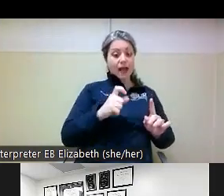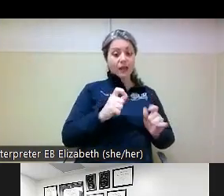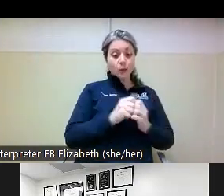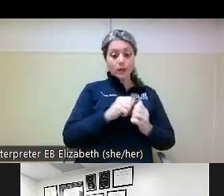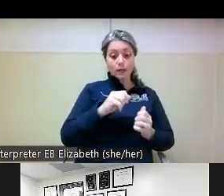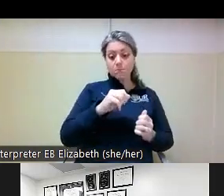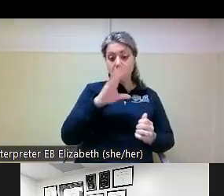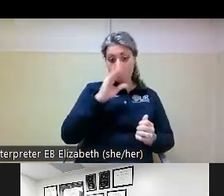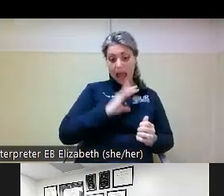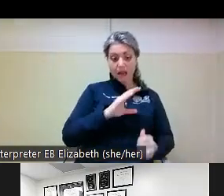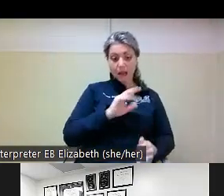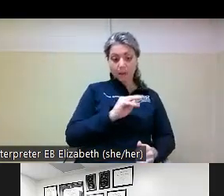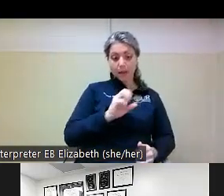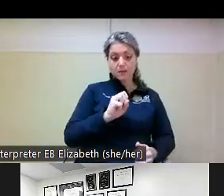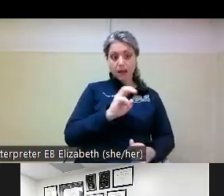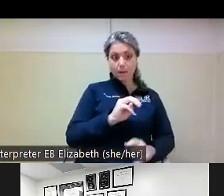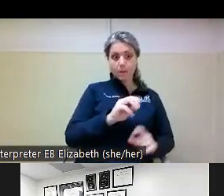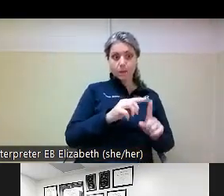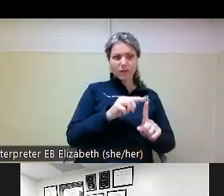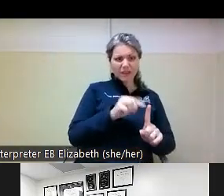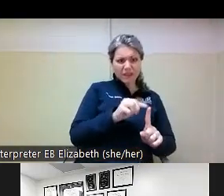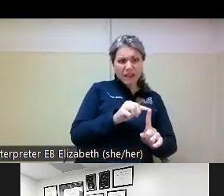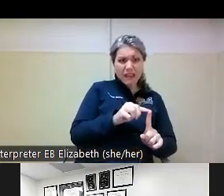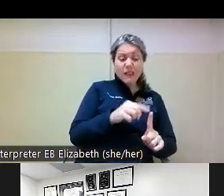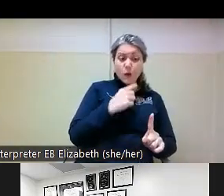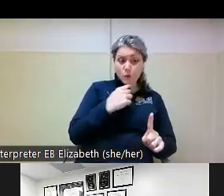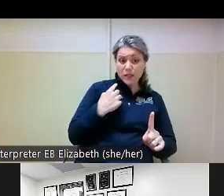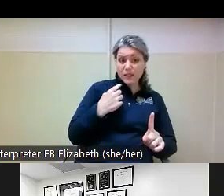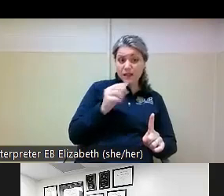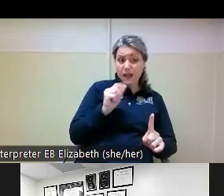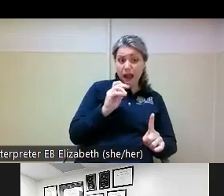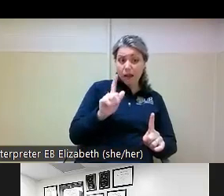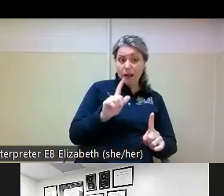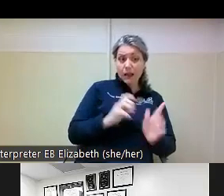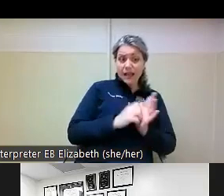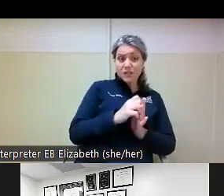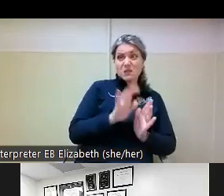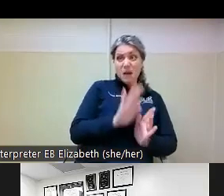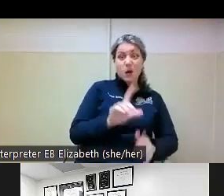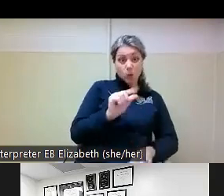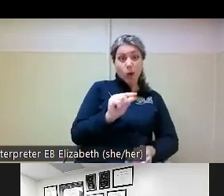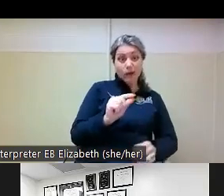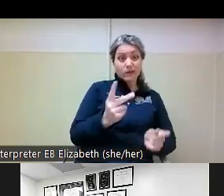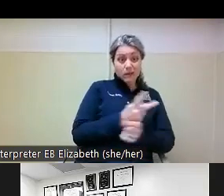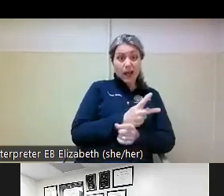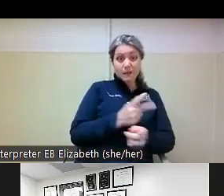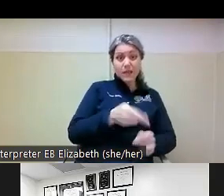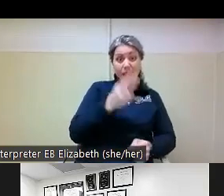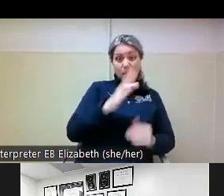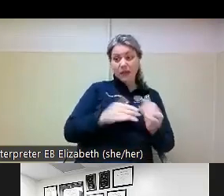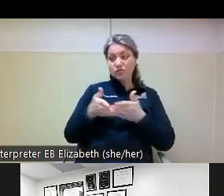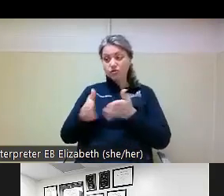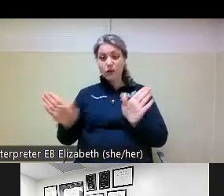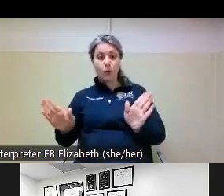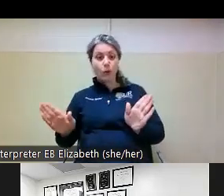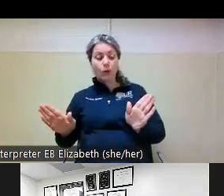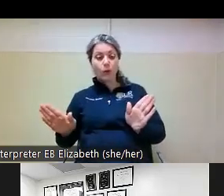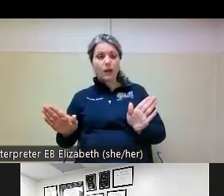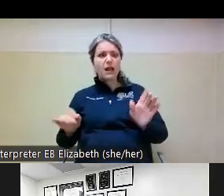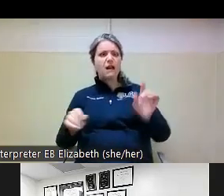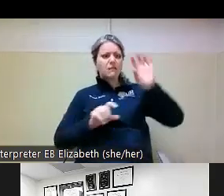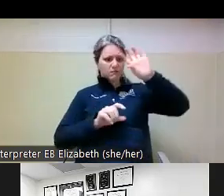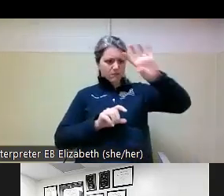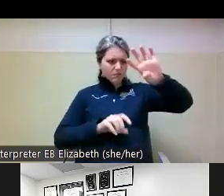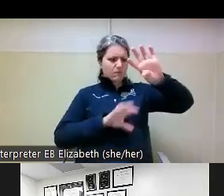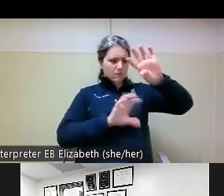risk of having developing anal cancer is about 20 times higher than the general population. And if you combine those two,